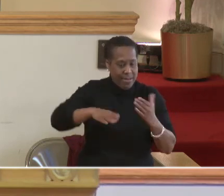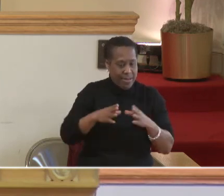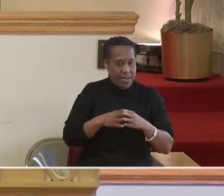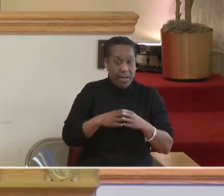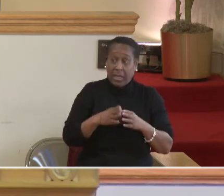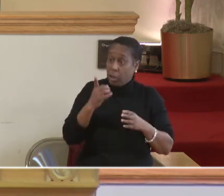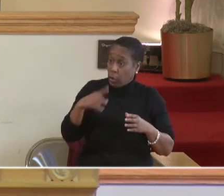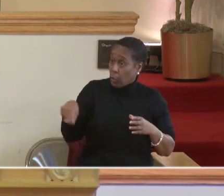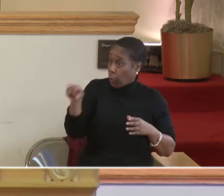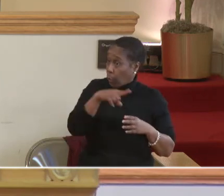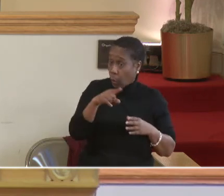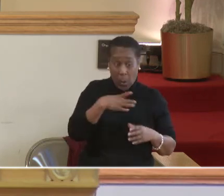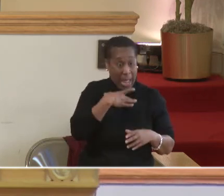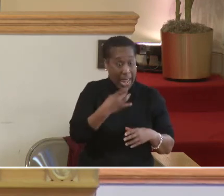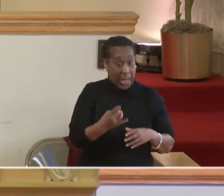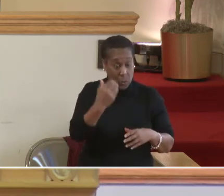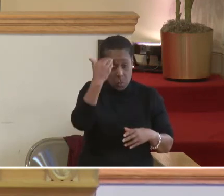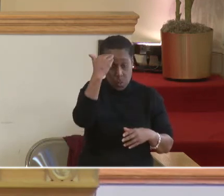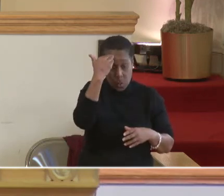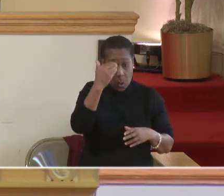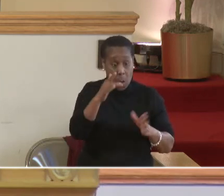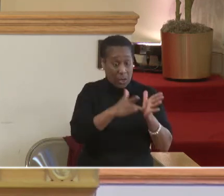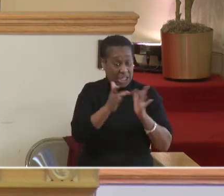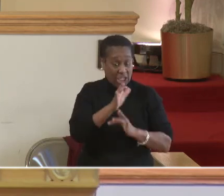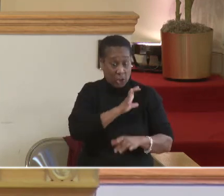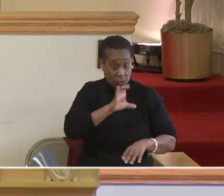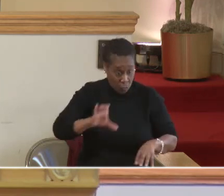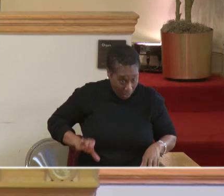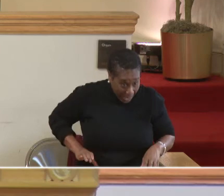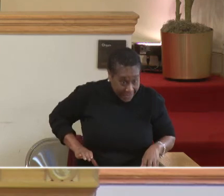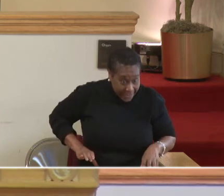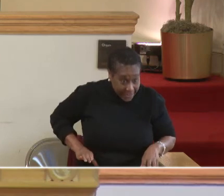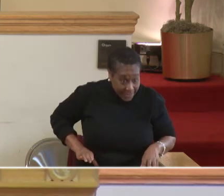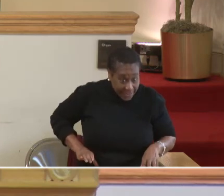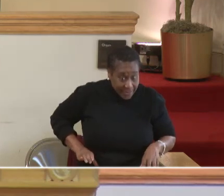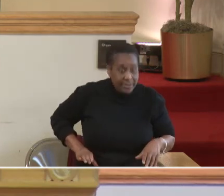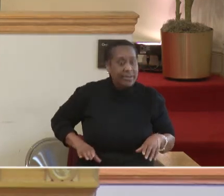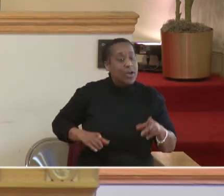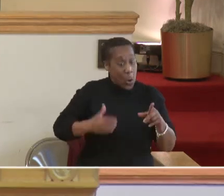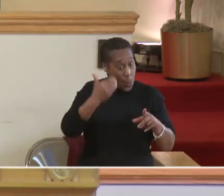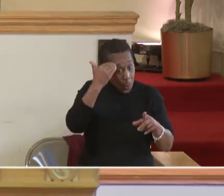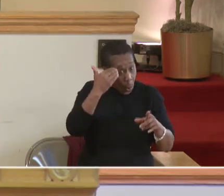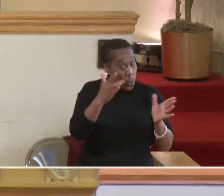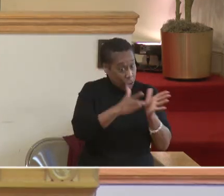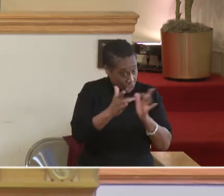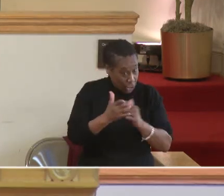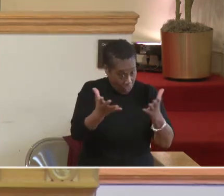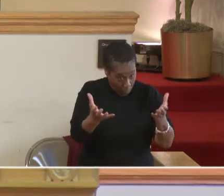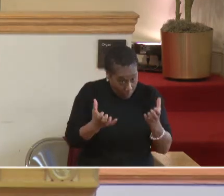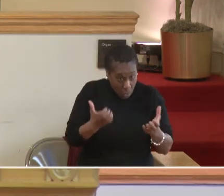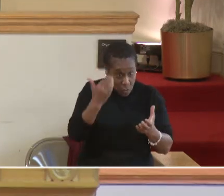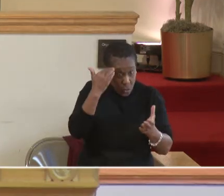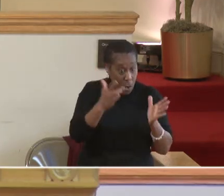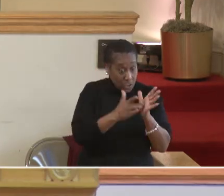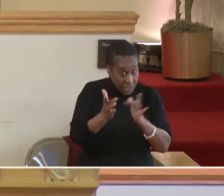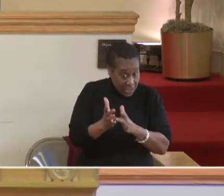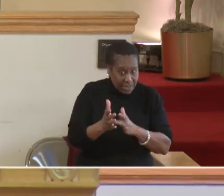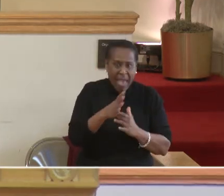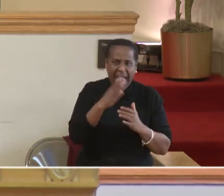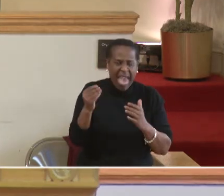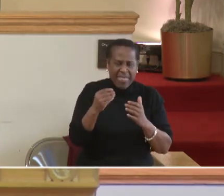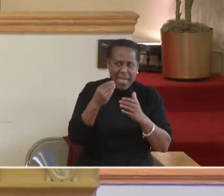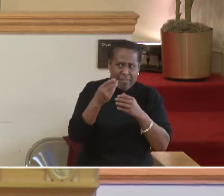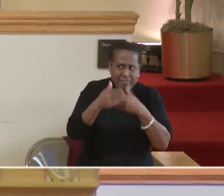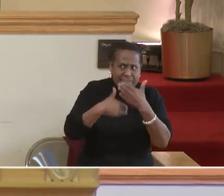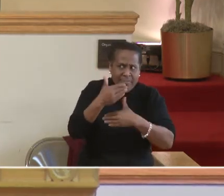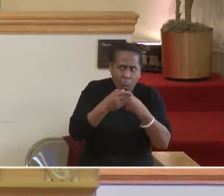So if you would like to know Christ, to know Jesus, and then work that